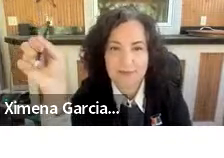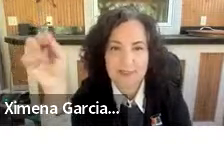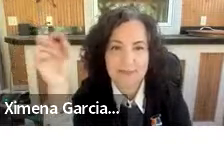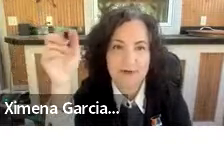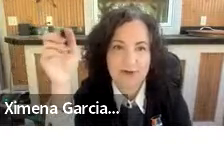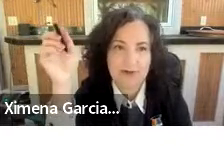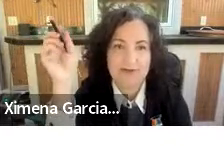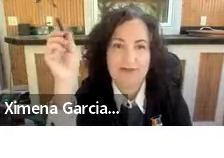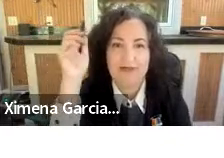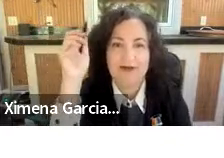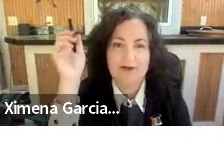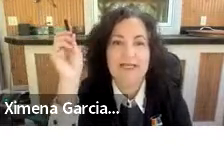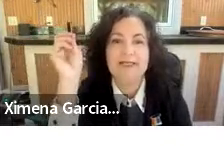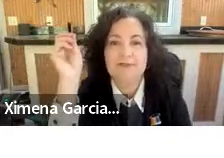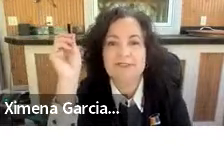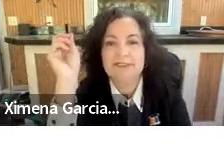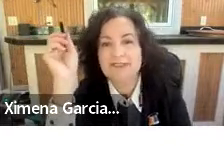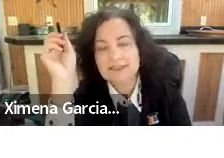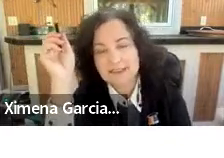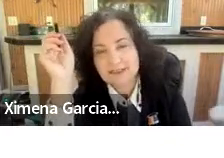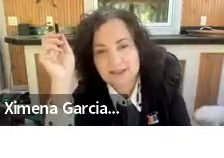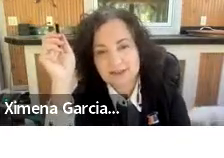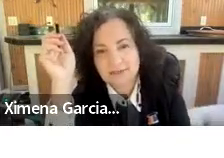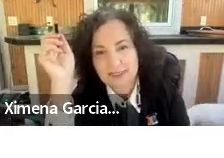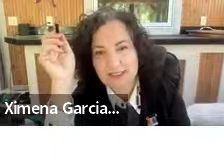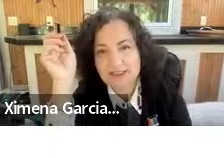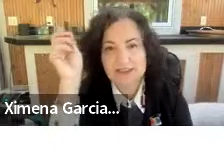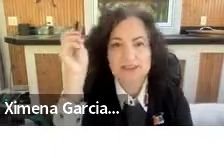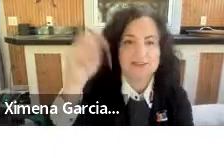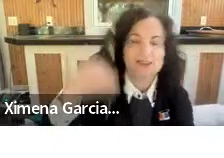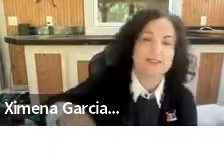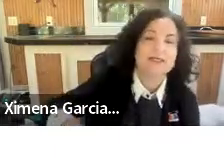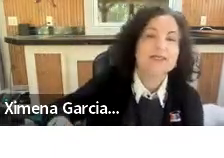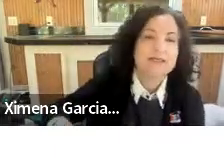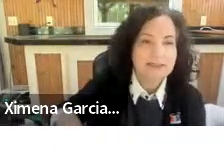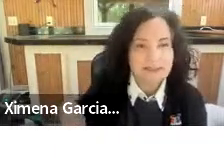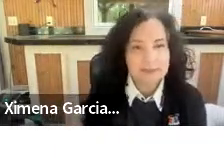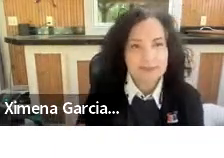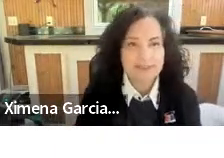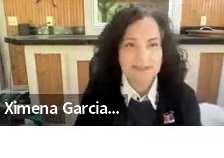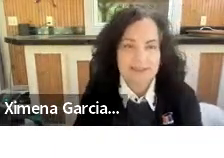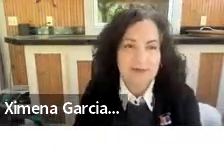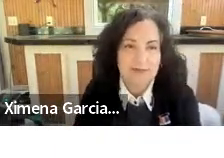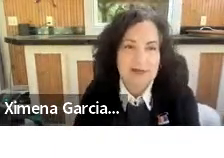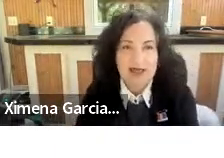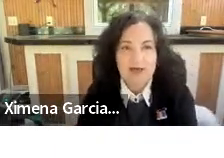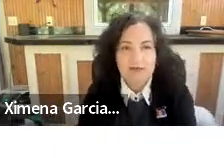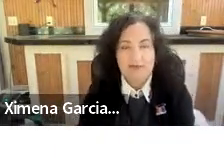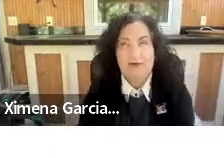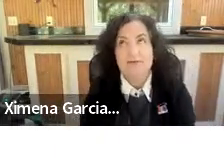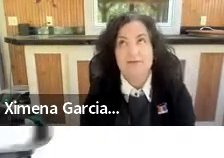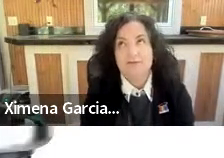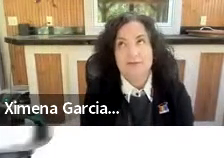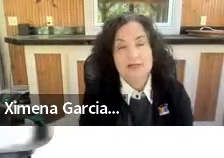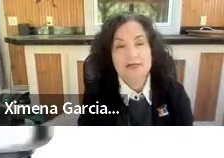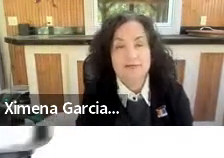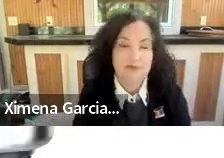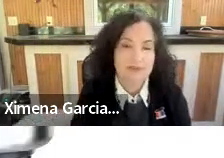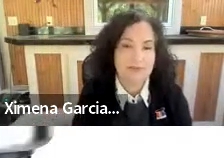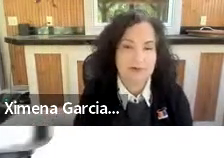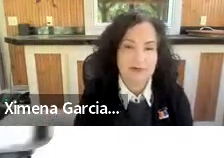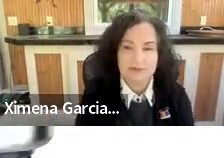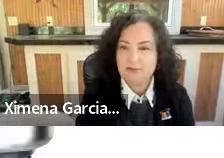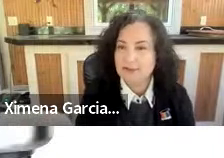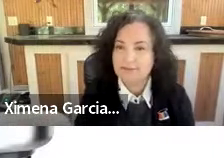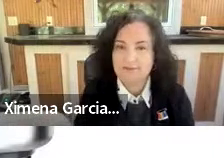floor to Becky Prawl, RN, Immunization Section Chief of KDHE, and she's going to update us a little bit about how the rollout of the